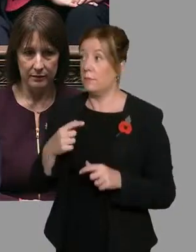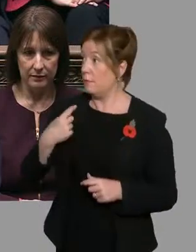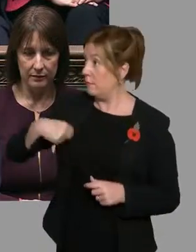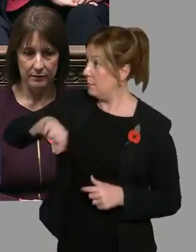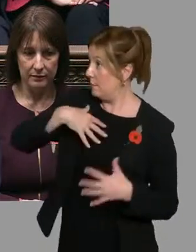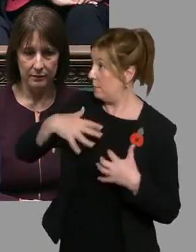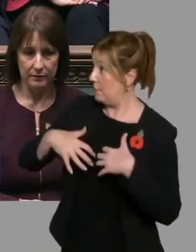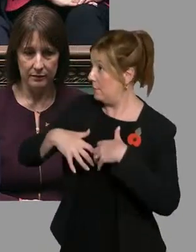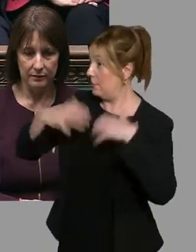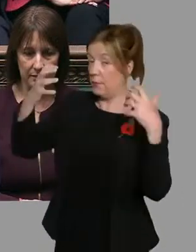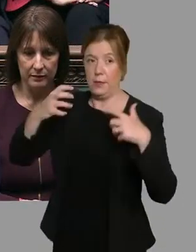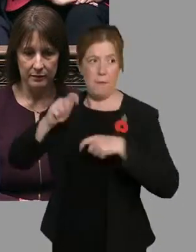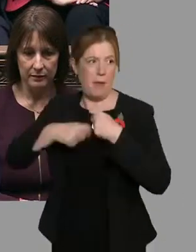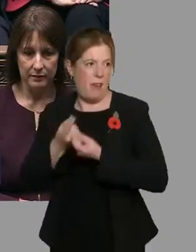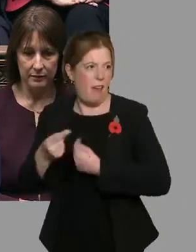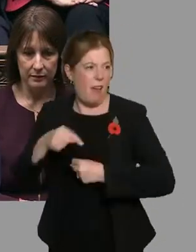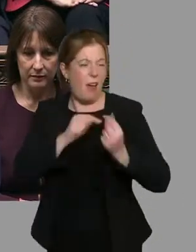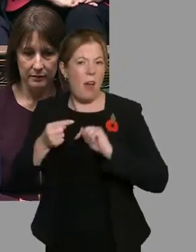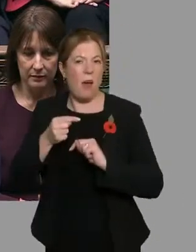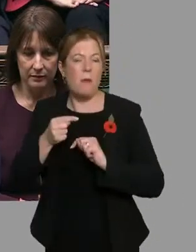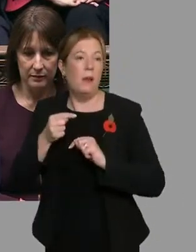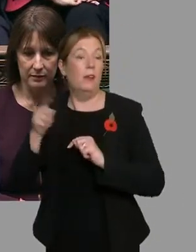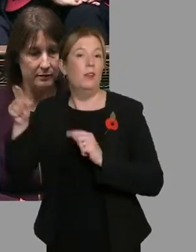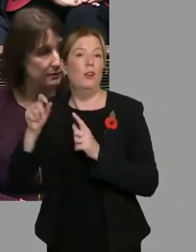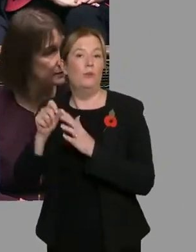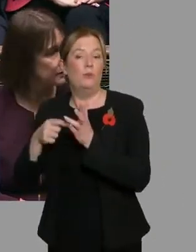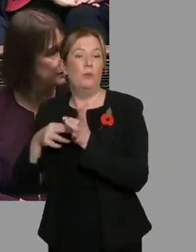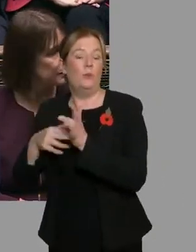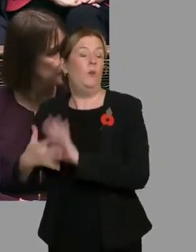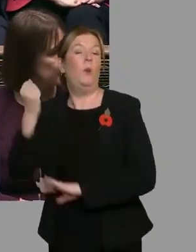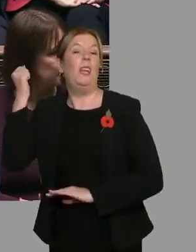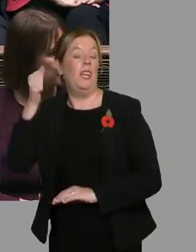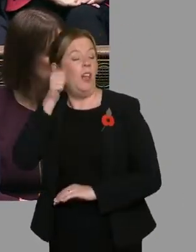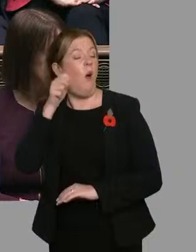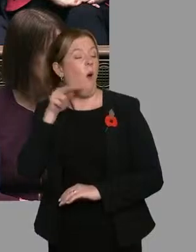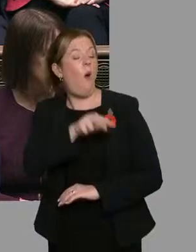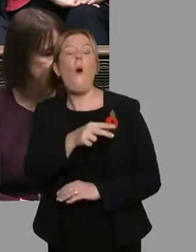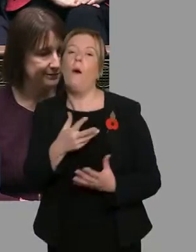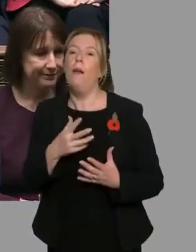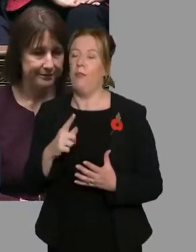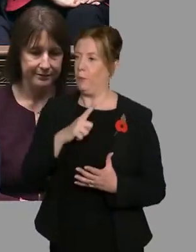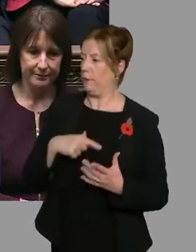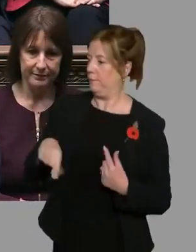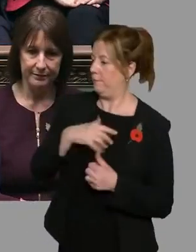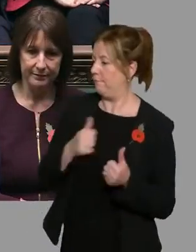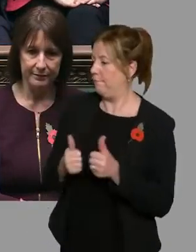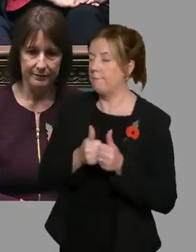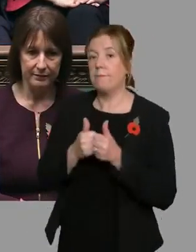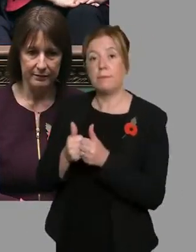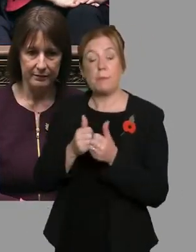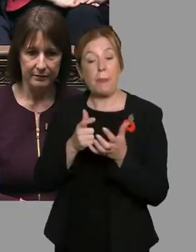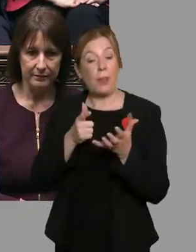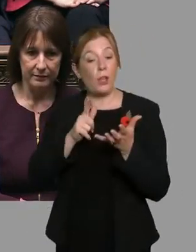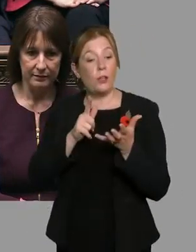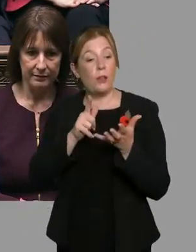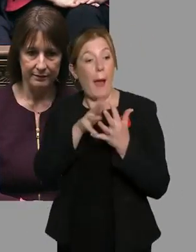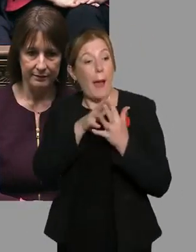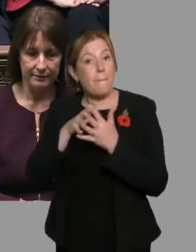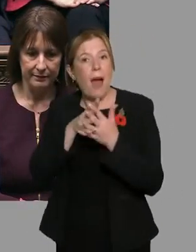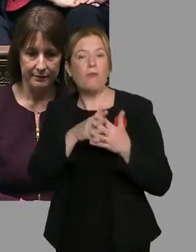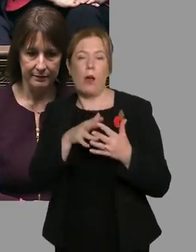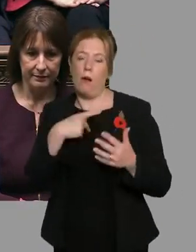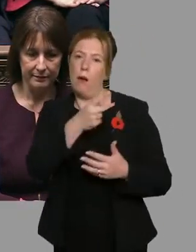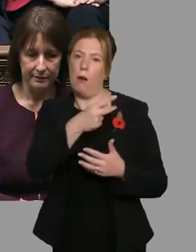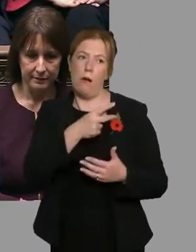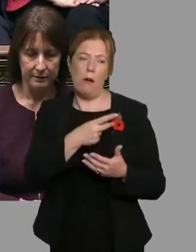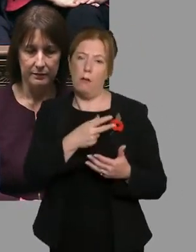that happen. Our relationship with the US is a strong relationship forged in very difficult circumstances historically. It